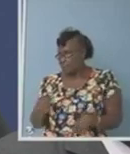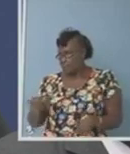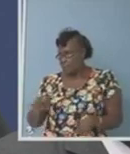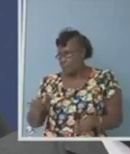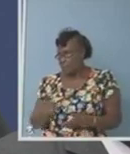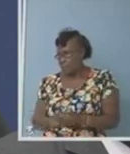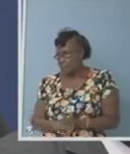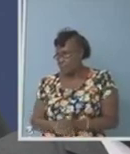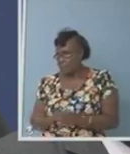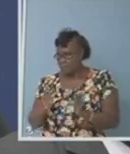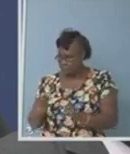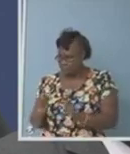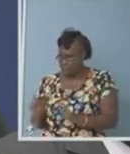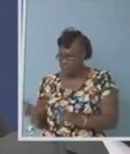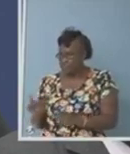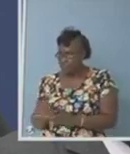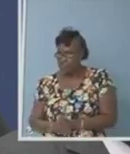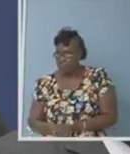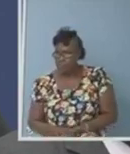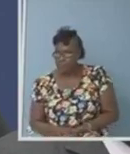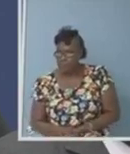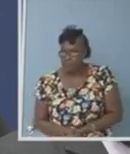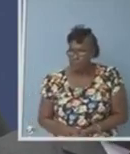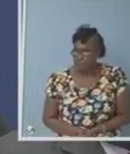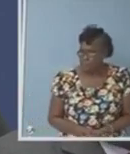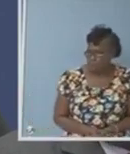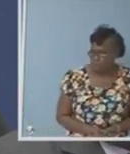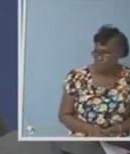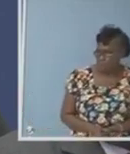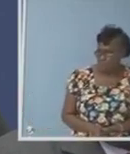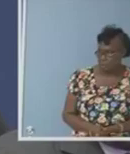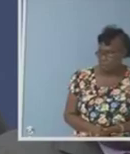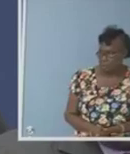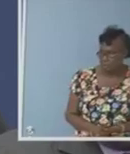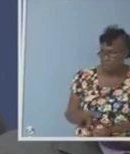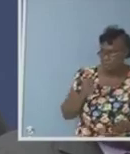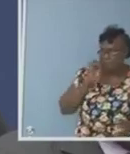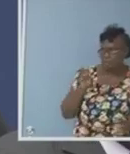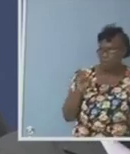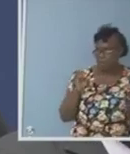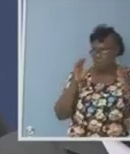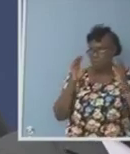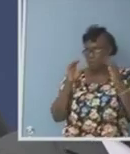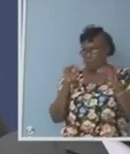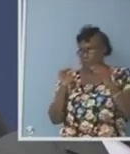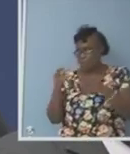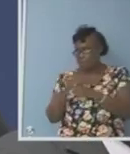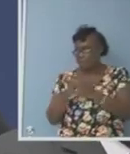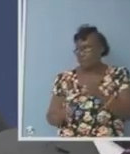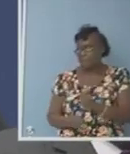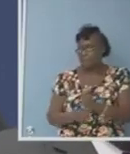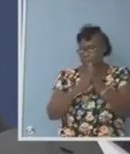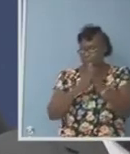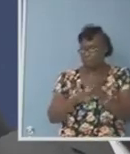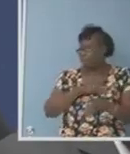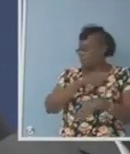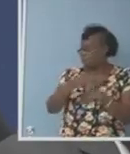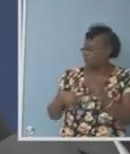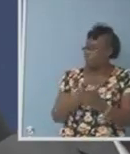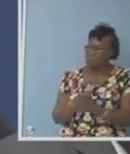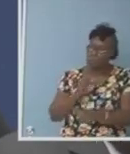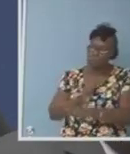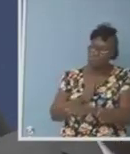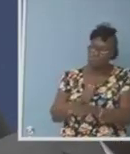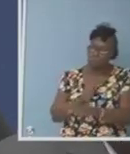preparation mode basically. Going forward, I expect to receive the support of all the members of staff. There